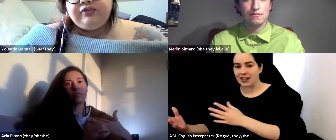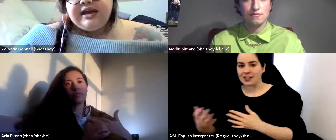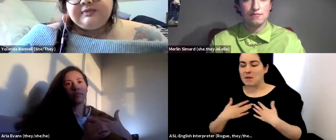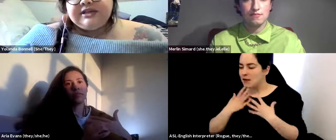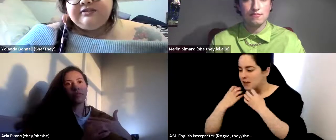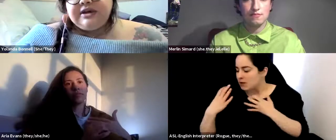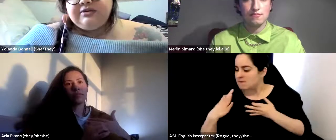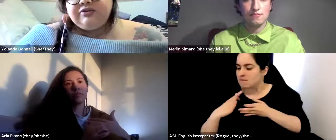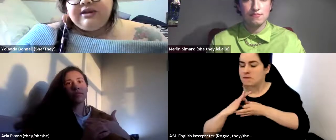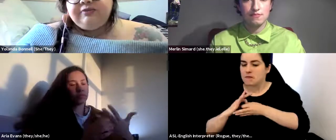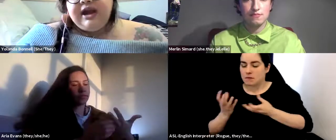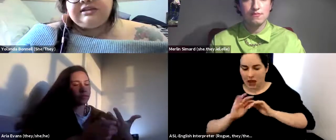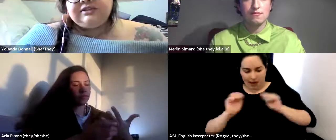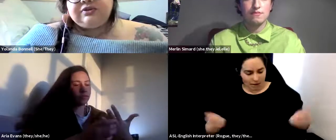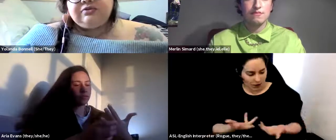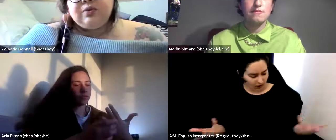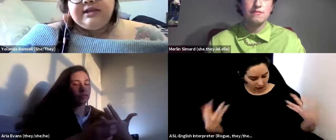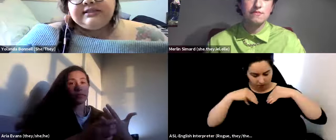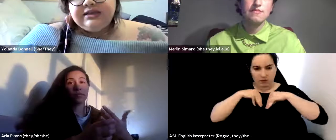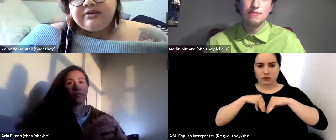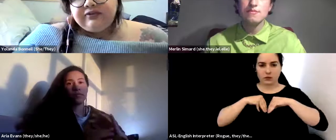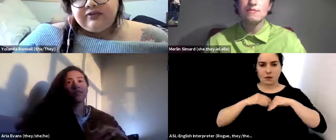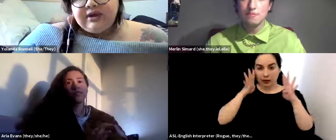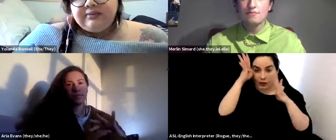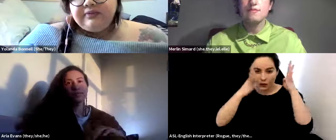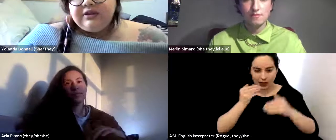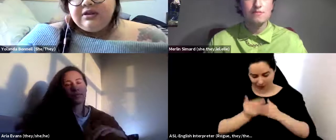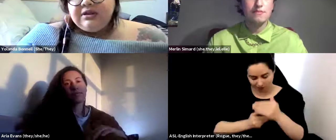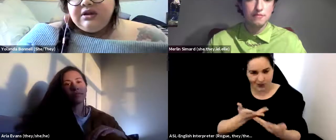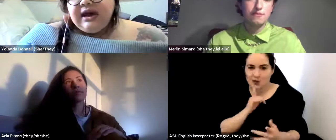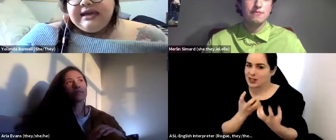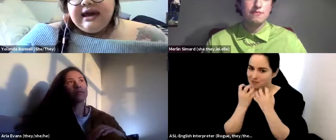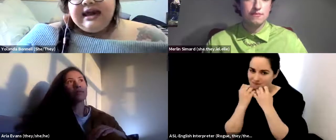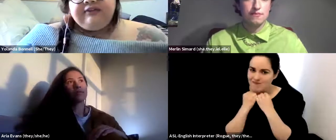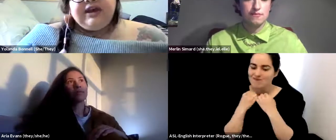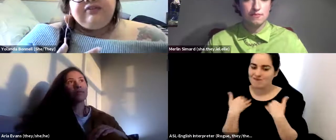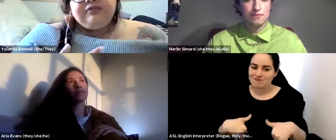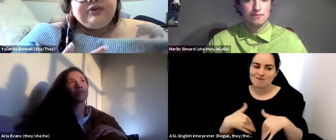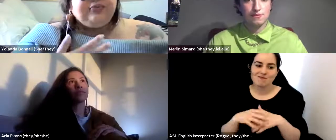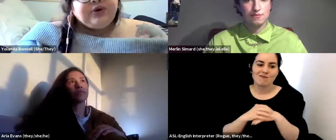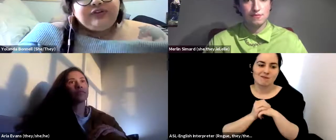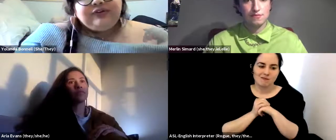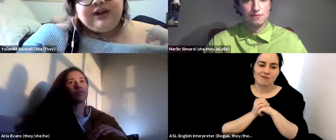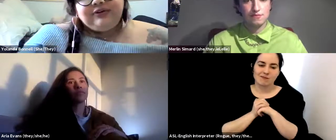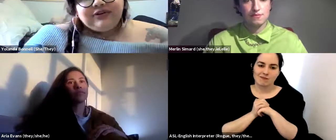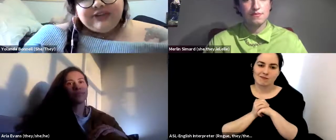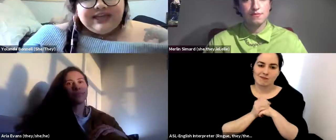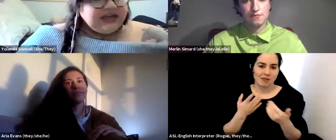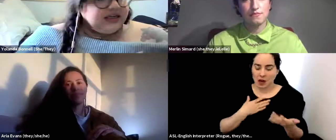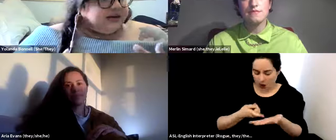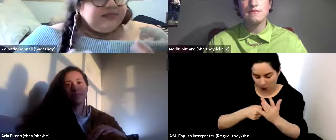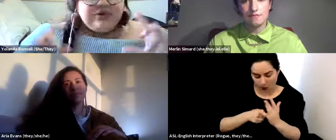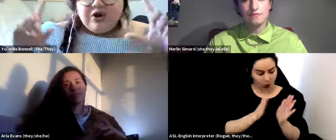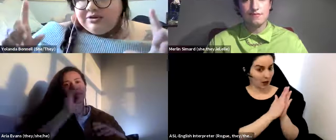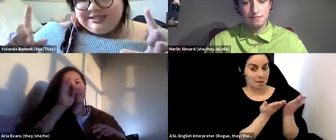of those aspects of my creative practice quite sacred. I have to have, you know, books around or